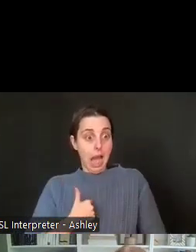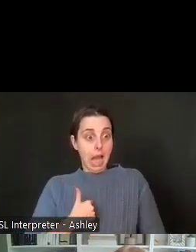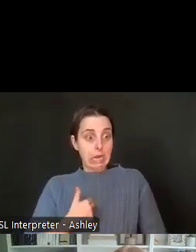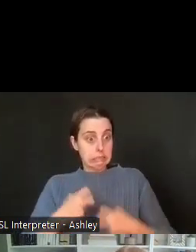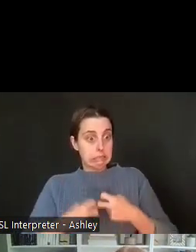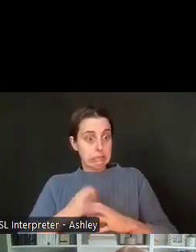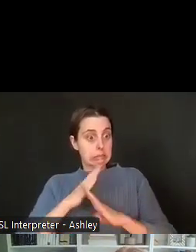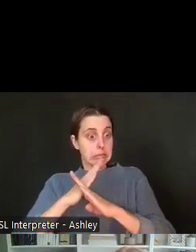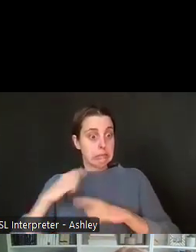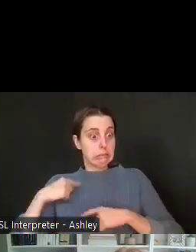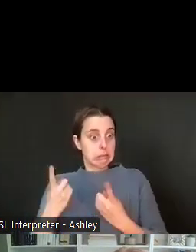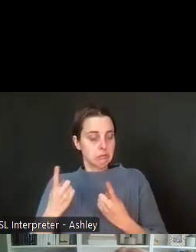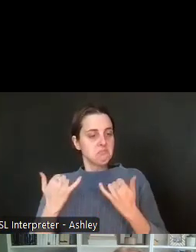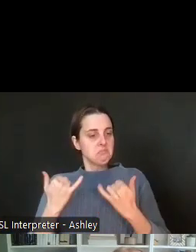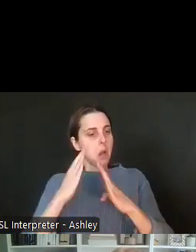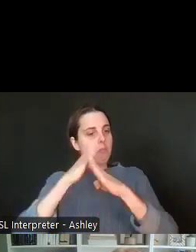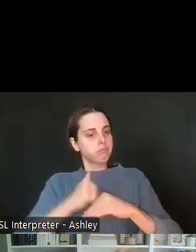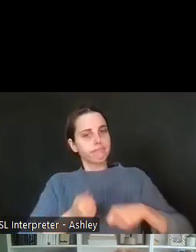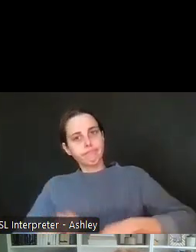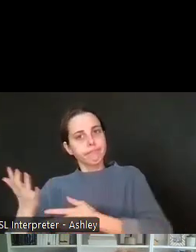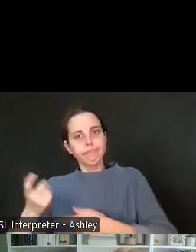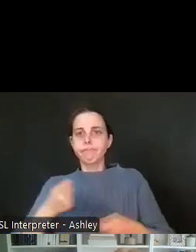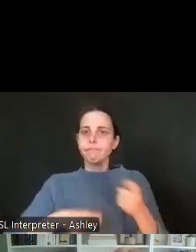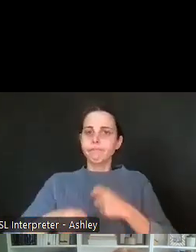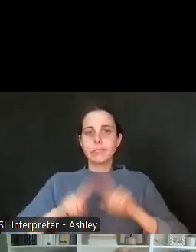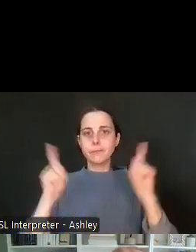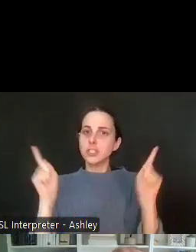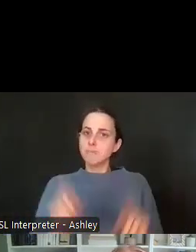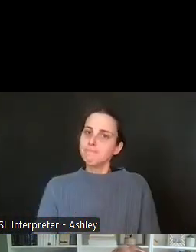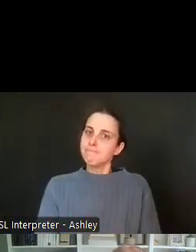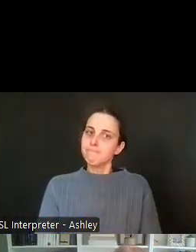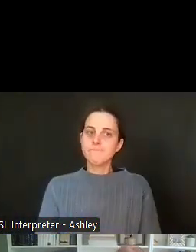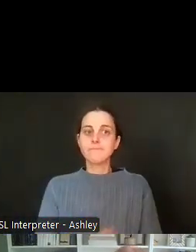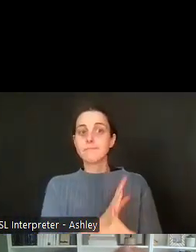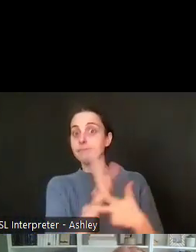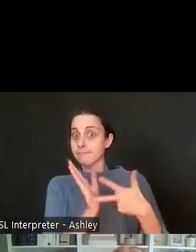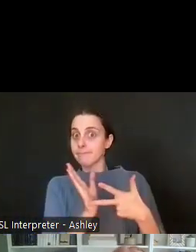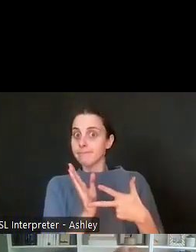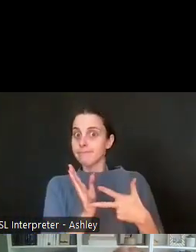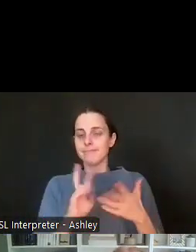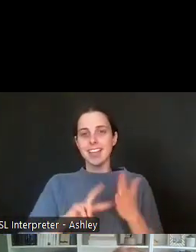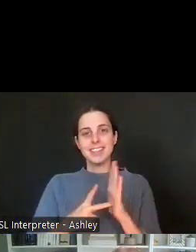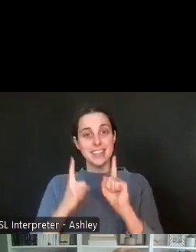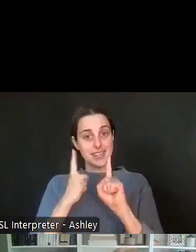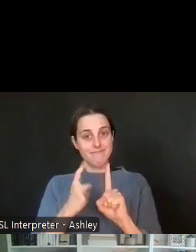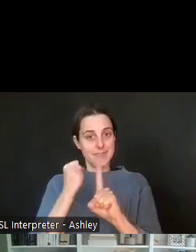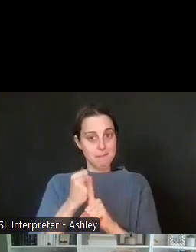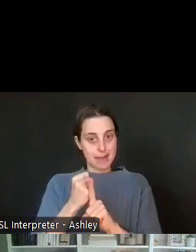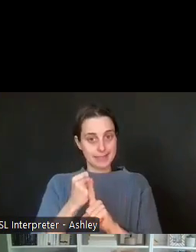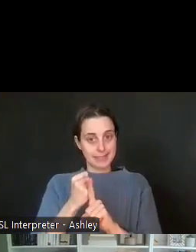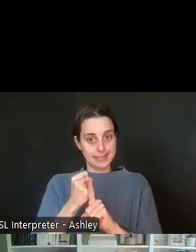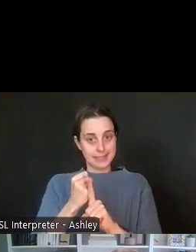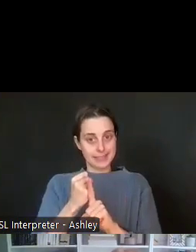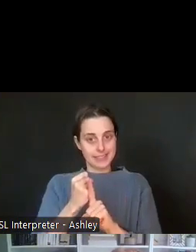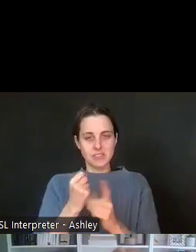different. And then the third question is, what is the intended impact? What are you trying to do? What are you trying to achieve? And if you can hone in